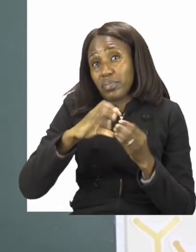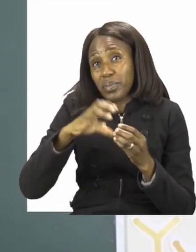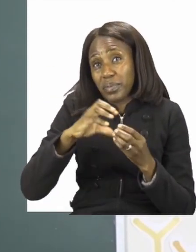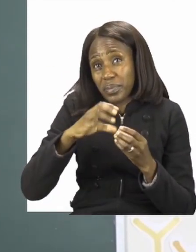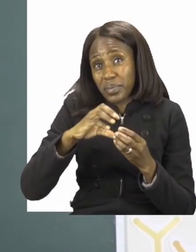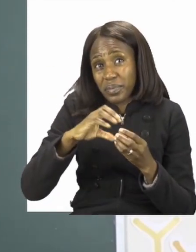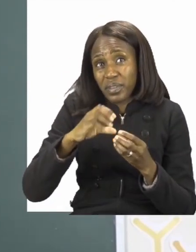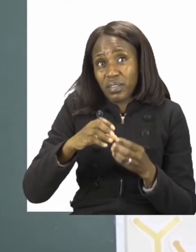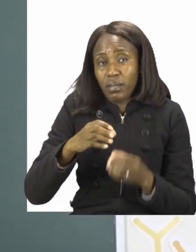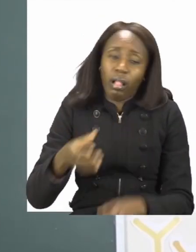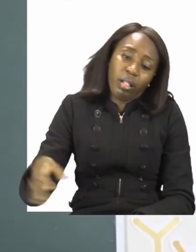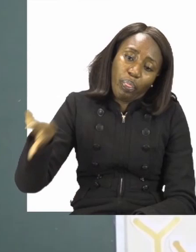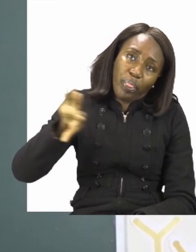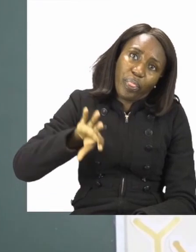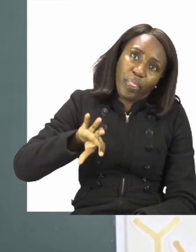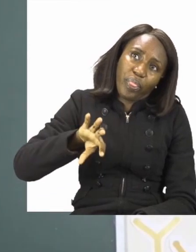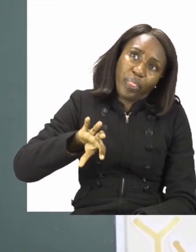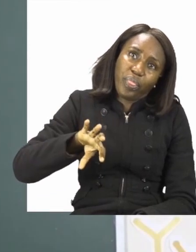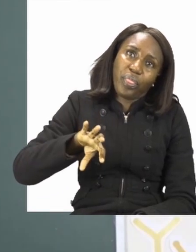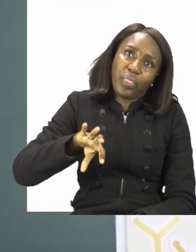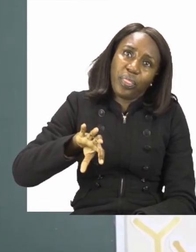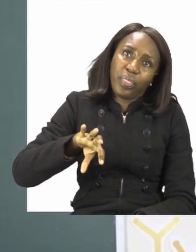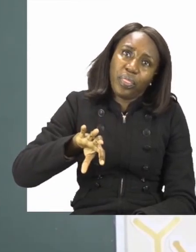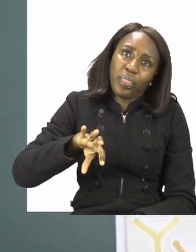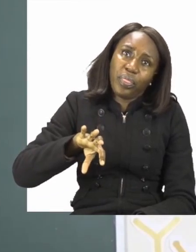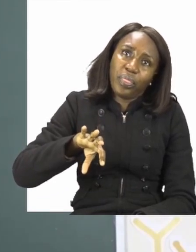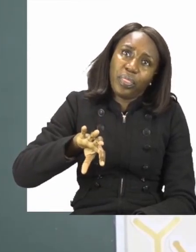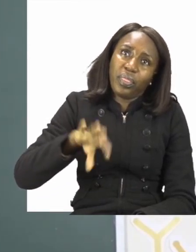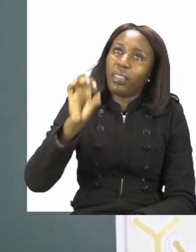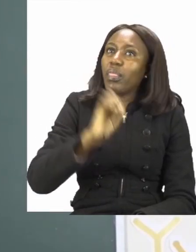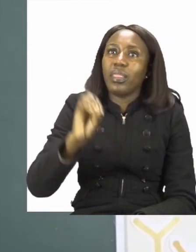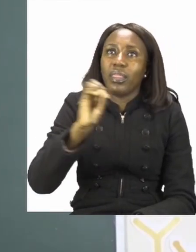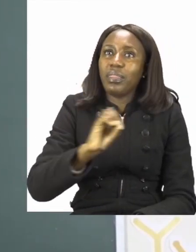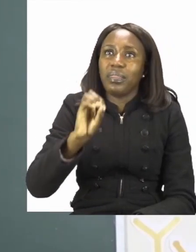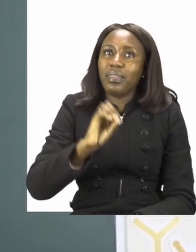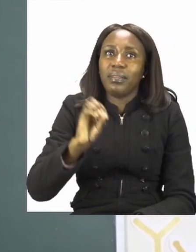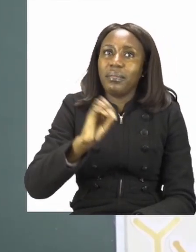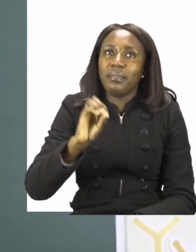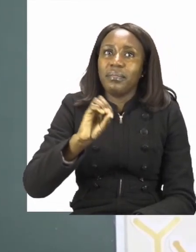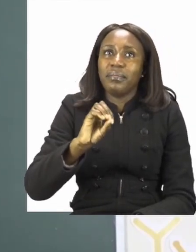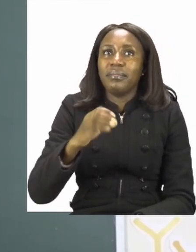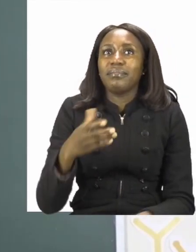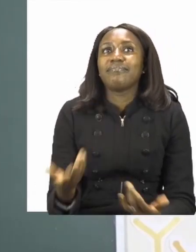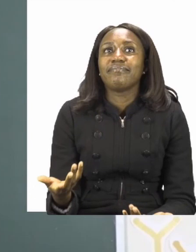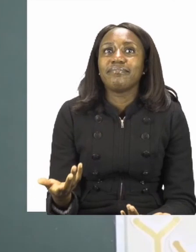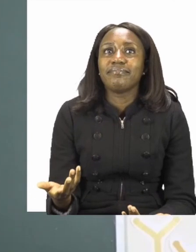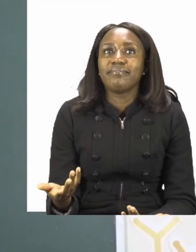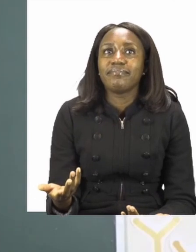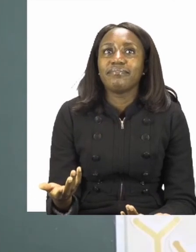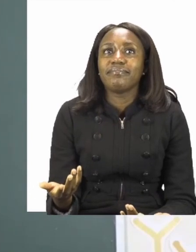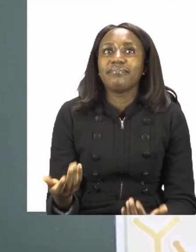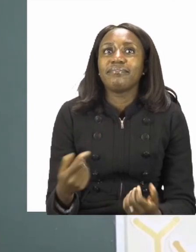it, but there's nothing to drink. I can also tip it and nothing will come out.